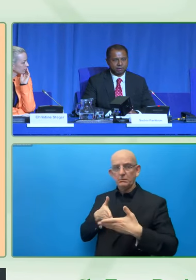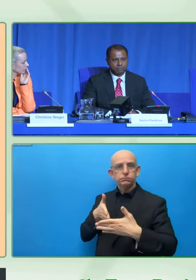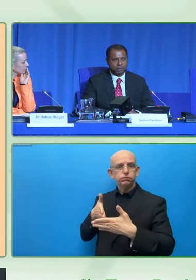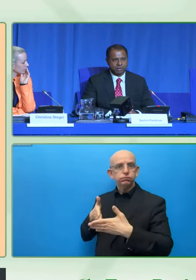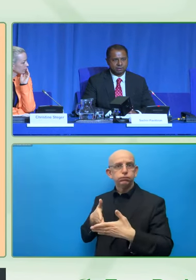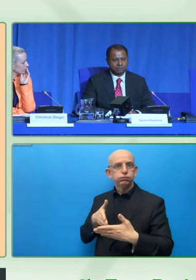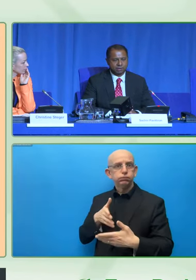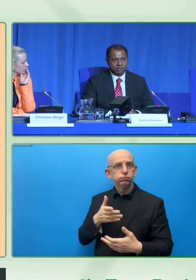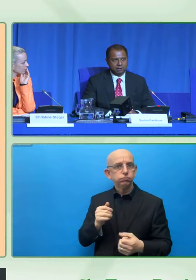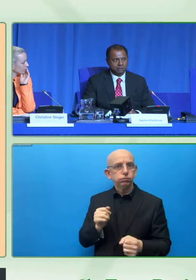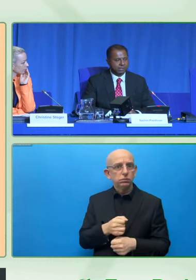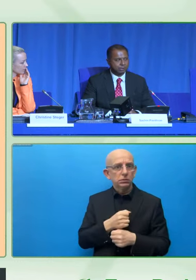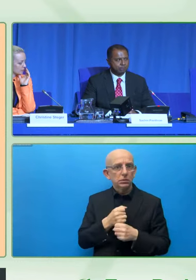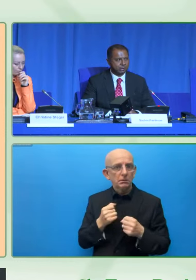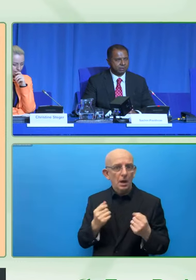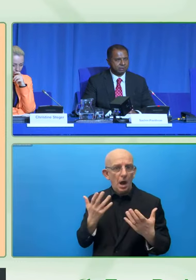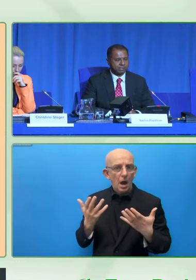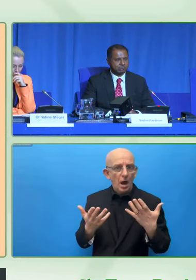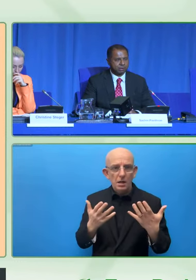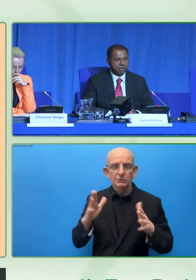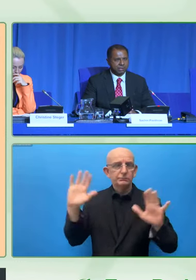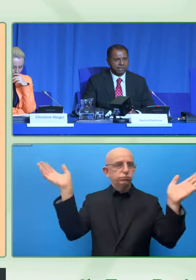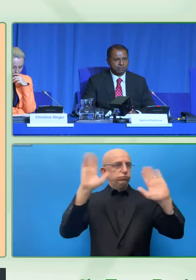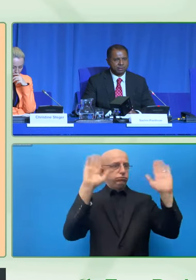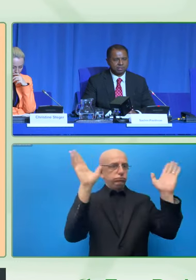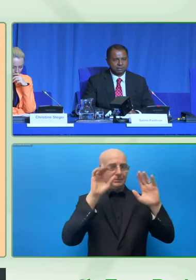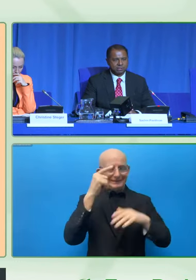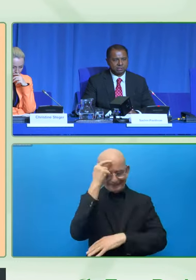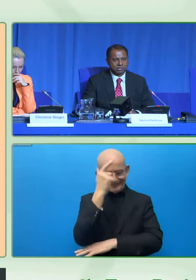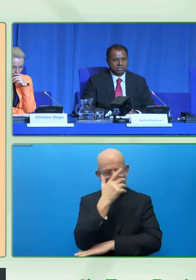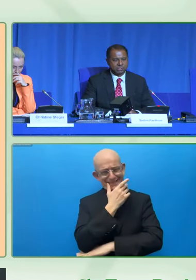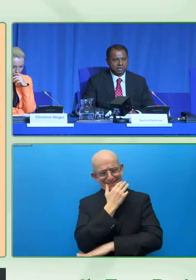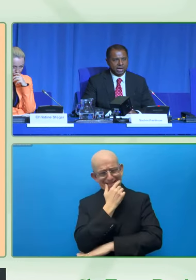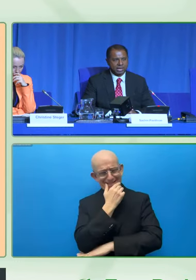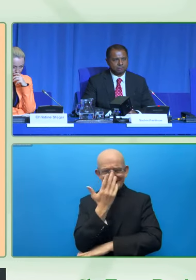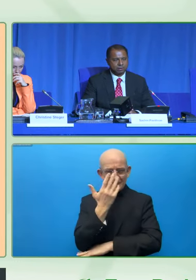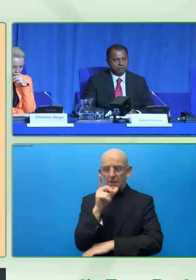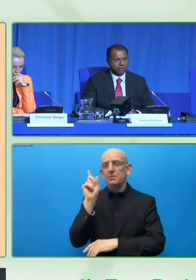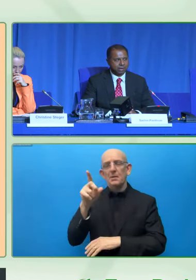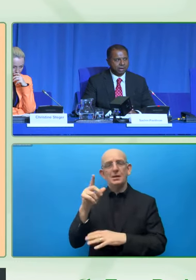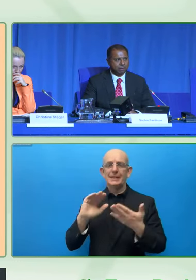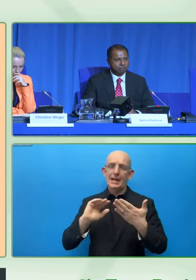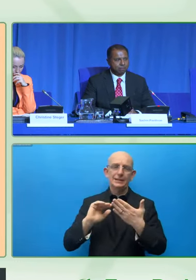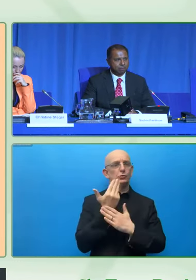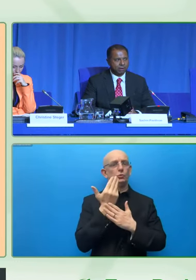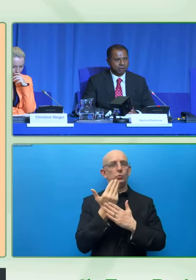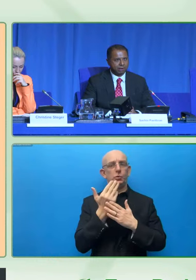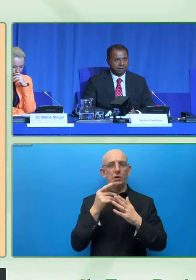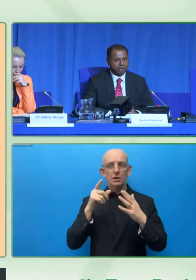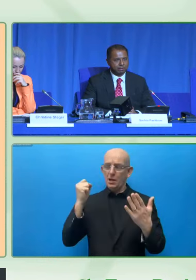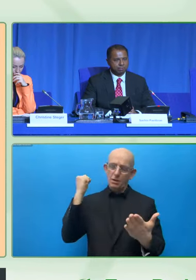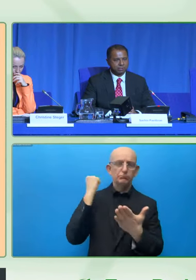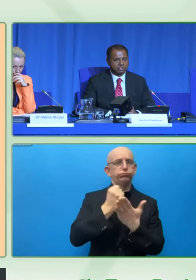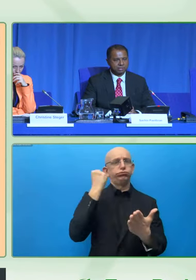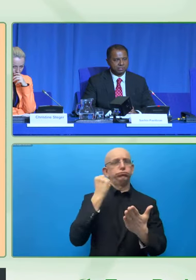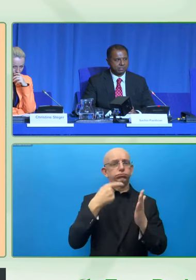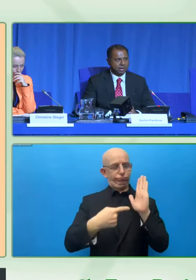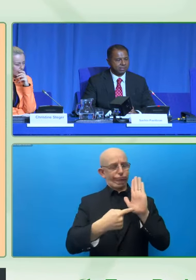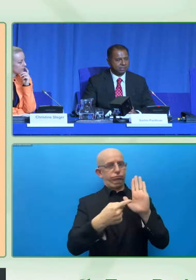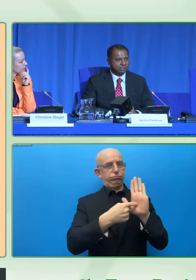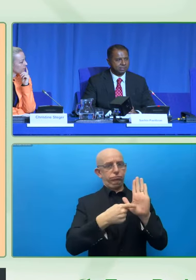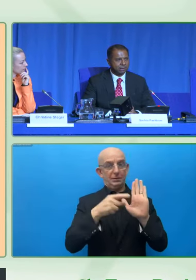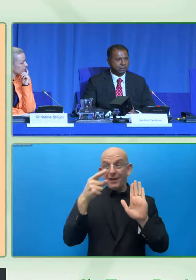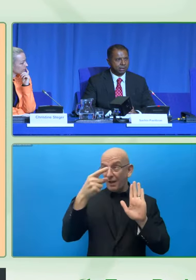federal spaces need to be accessible. That's a piece of legislation that has been in the books